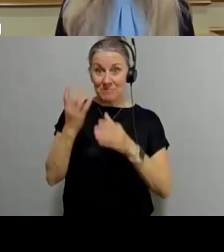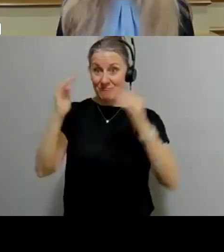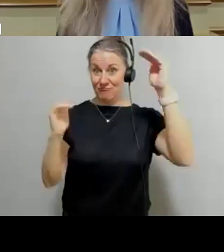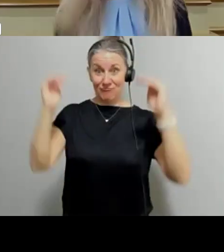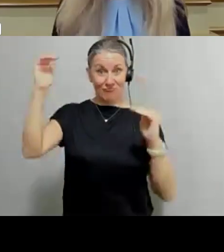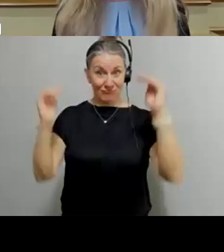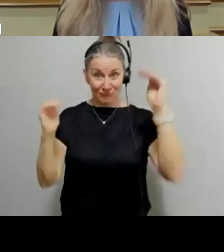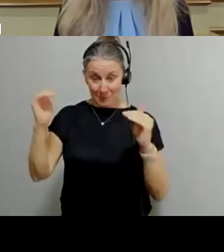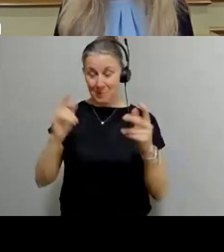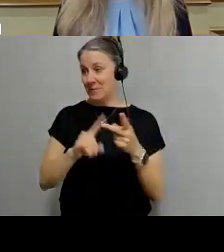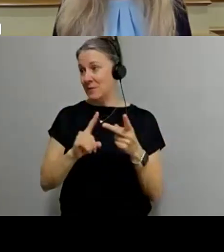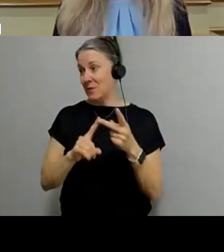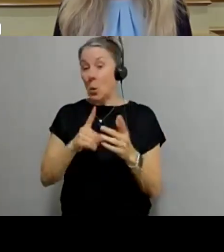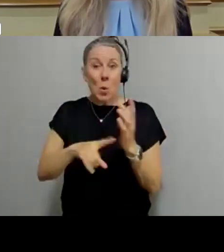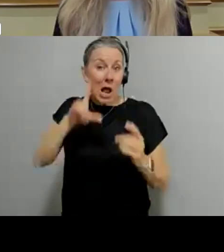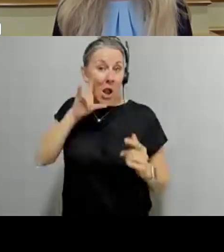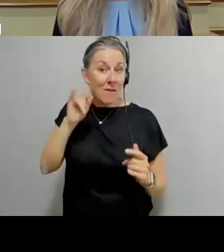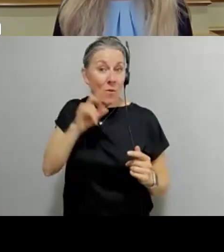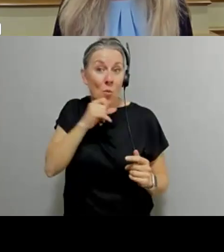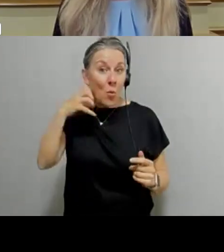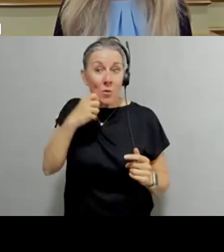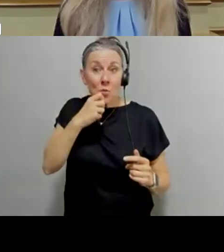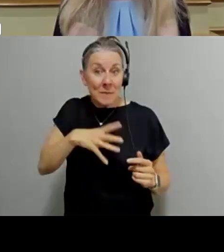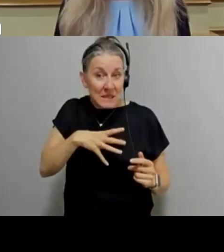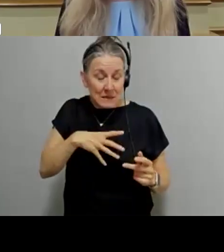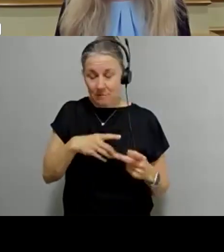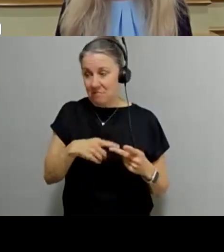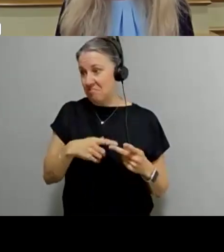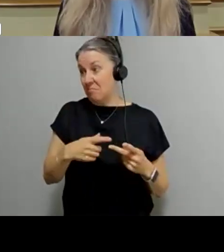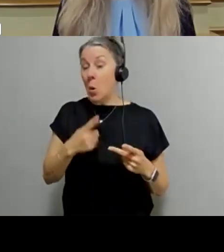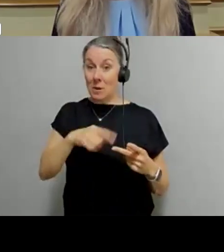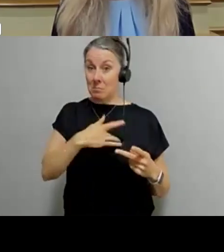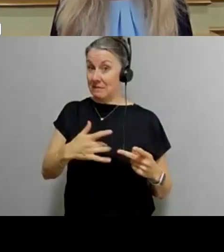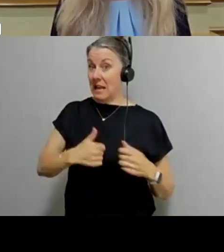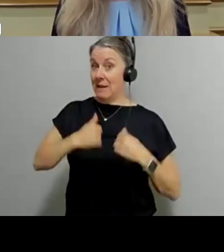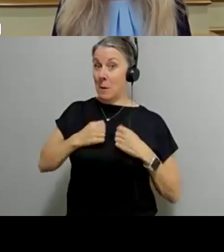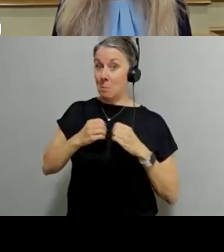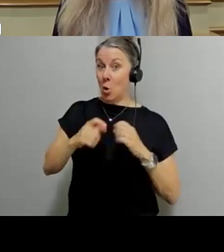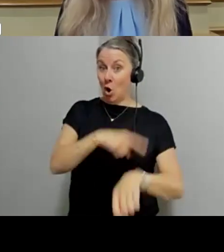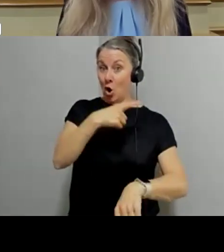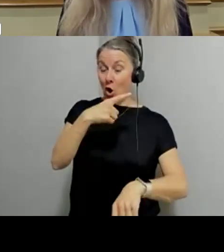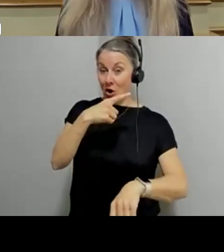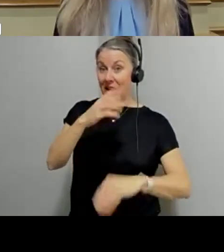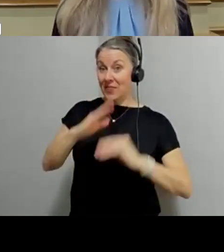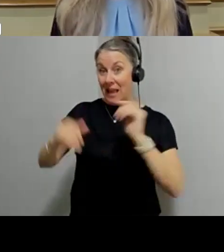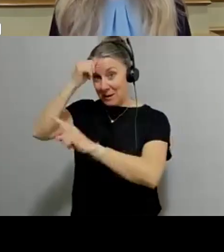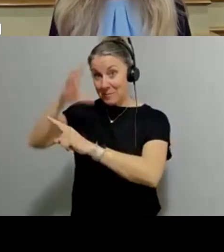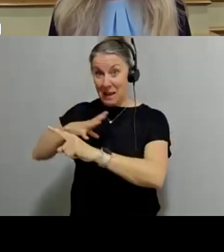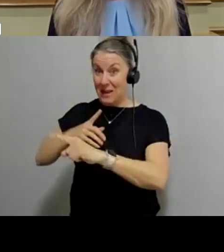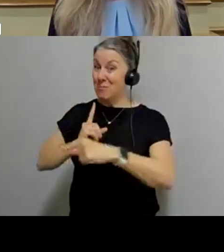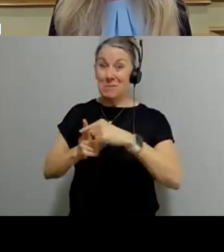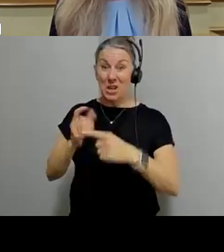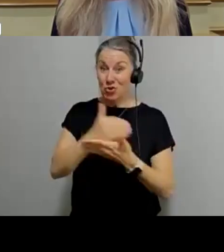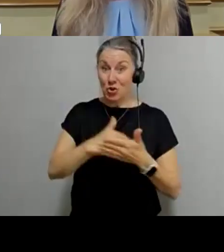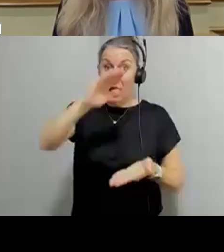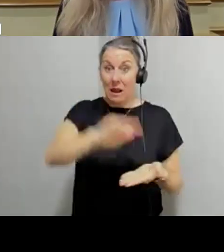around being an older woman. It could be related to the fact that we live longer on less money than men, or